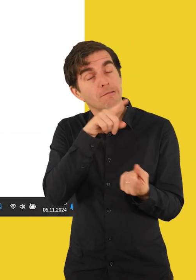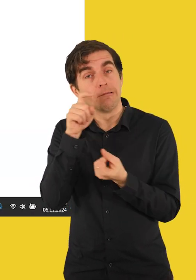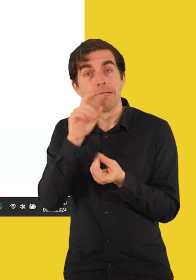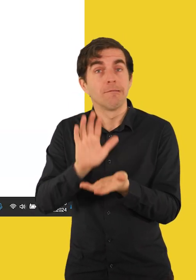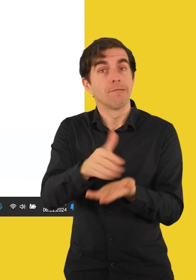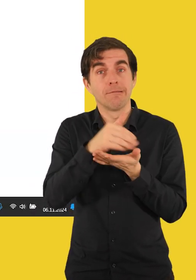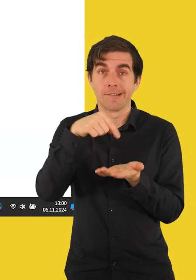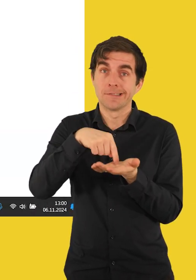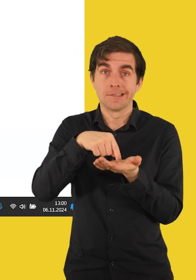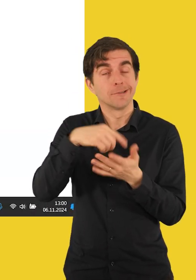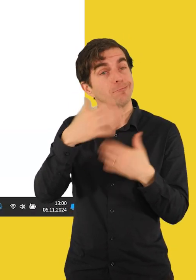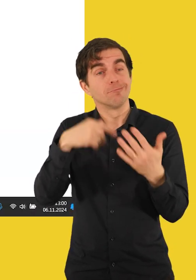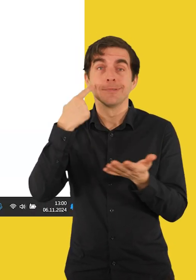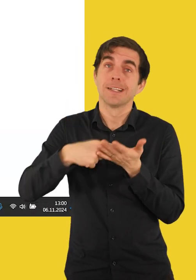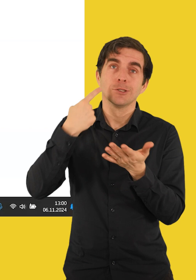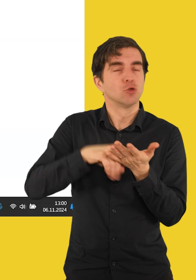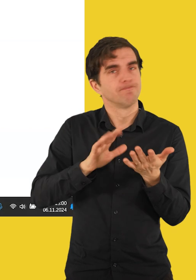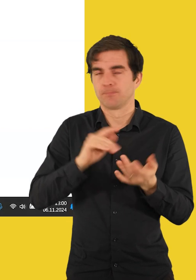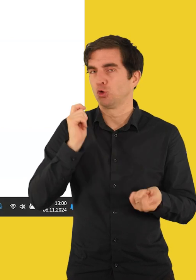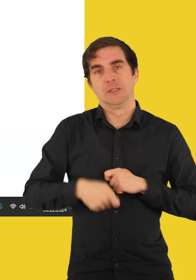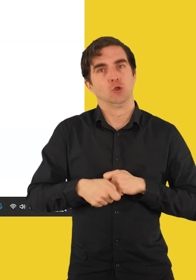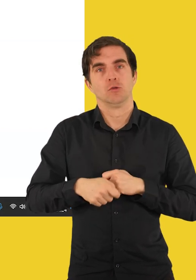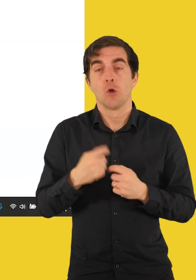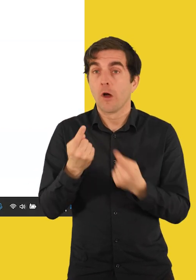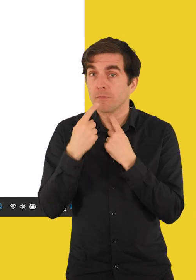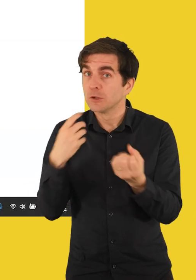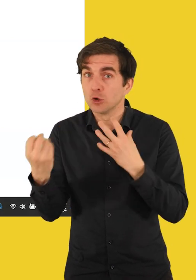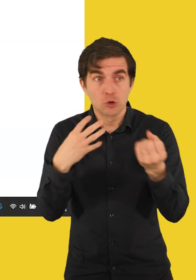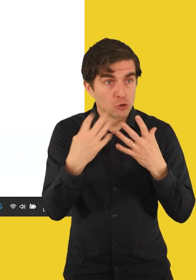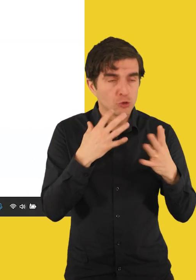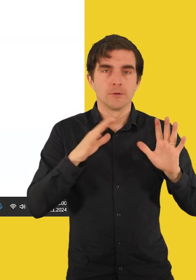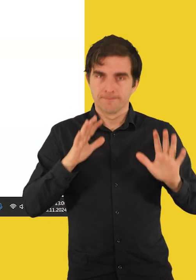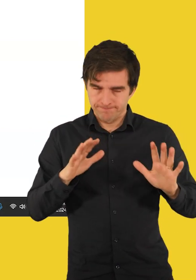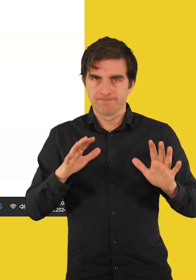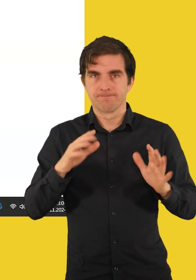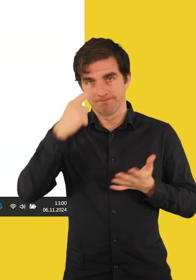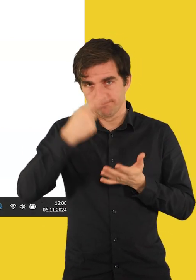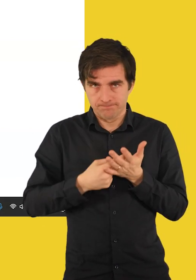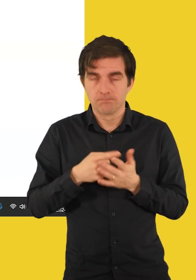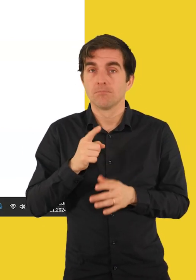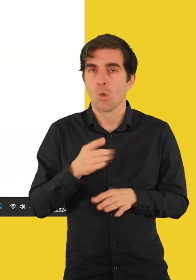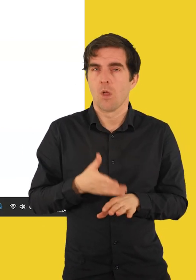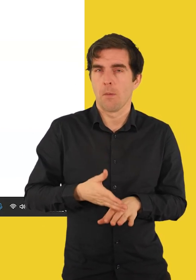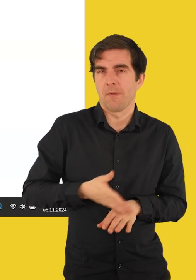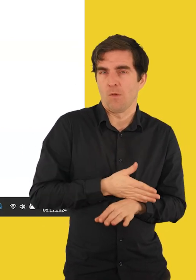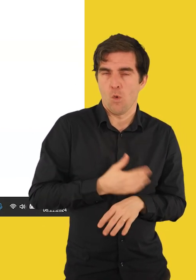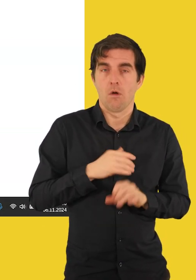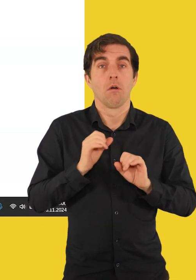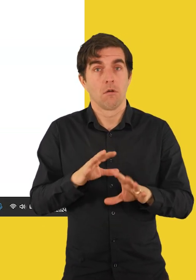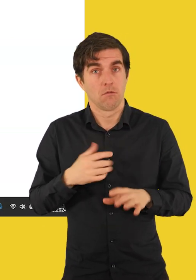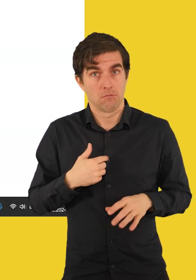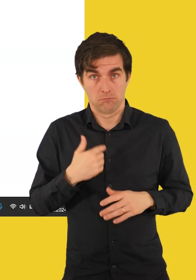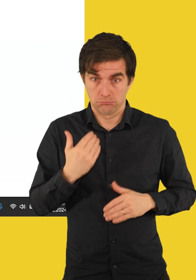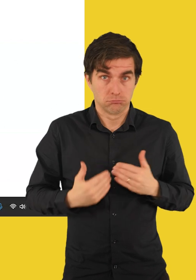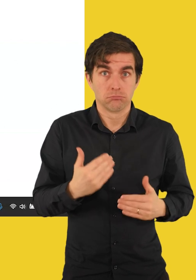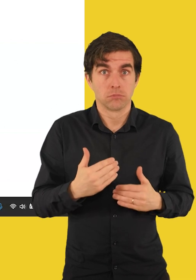how information is managed, as well as how decisions are made. So as I said to you before, what we